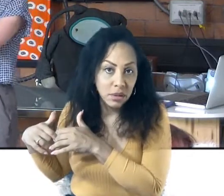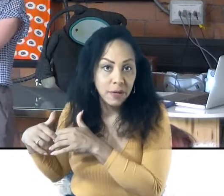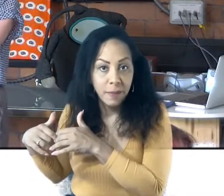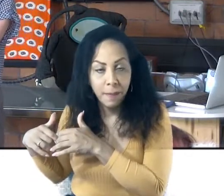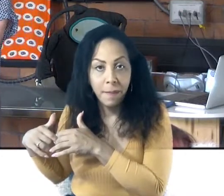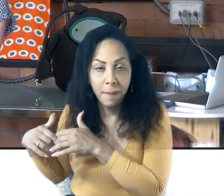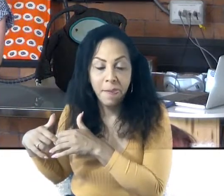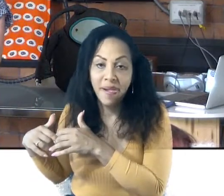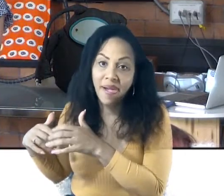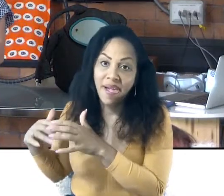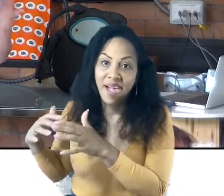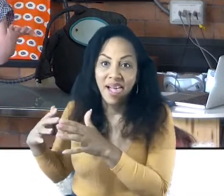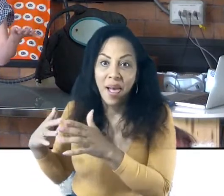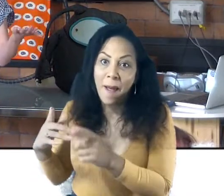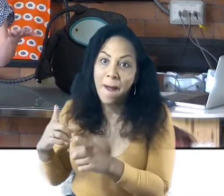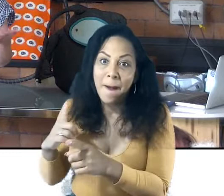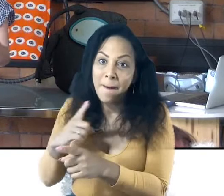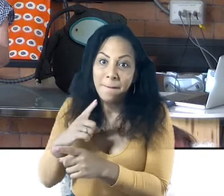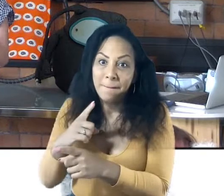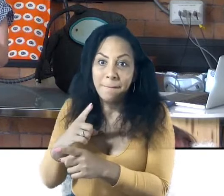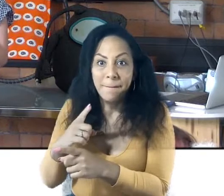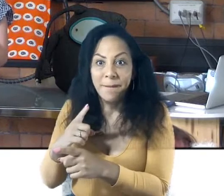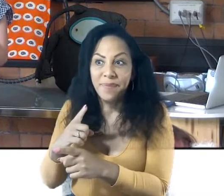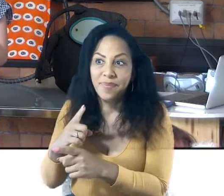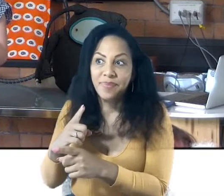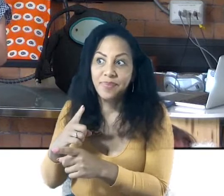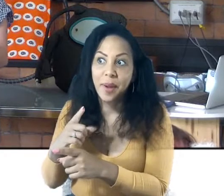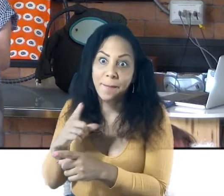it's a chronicle. It's a chronicle.